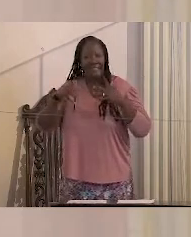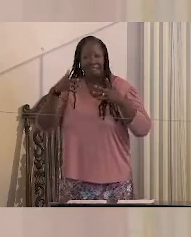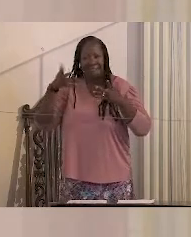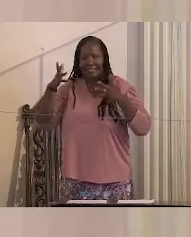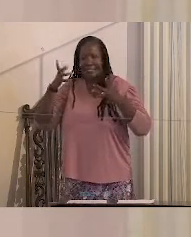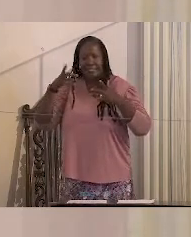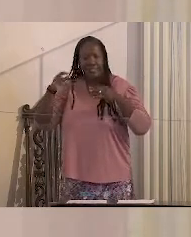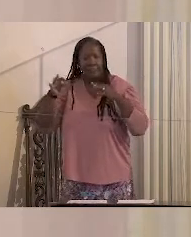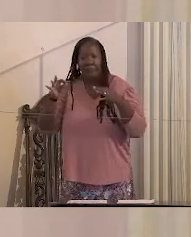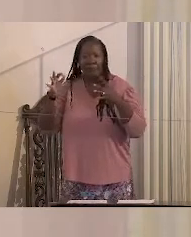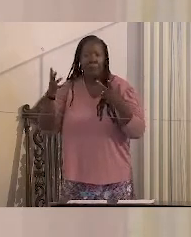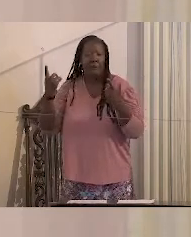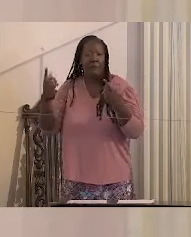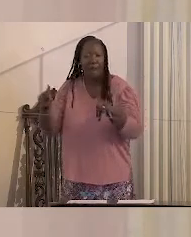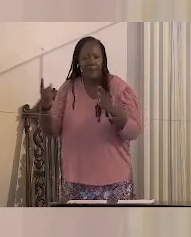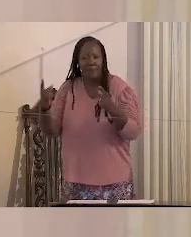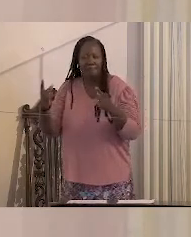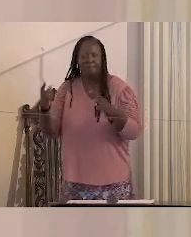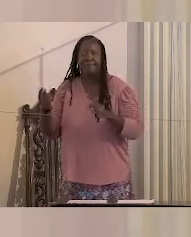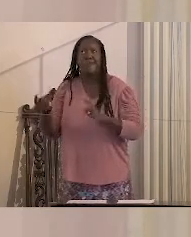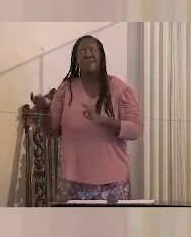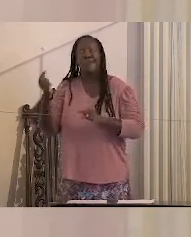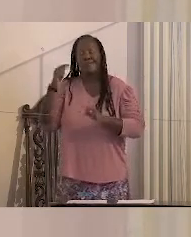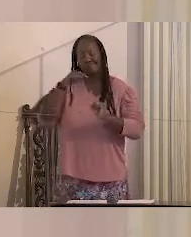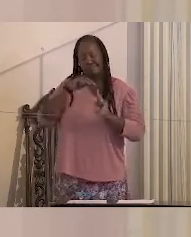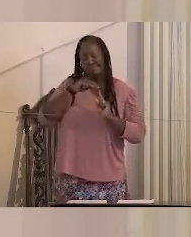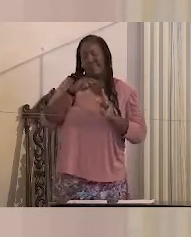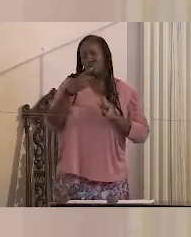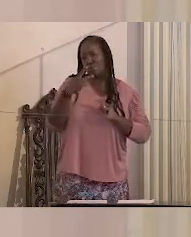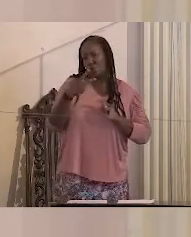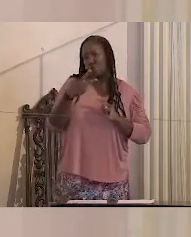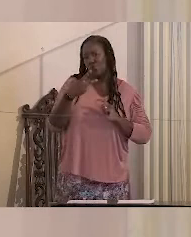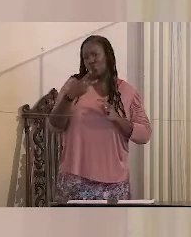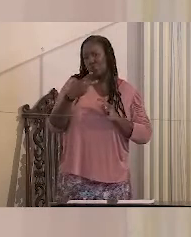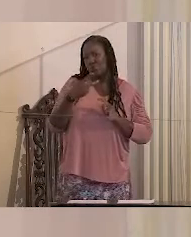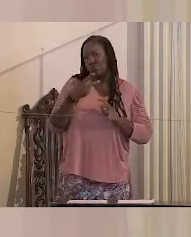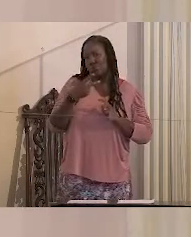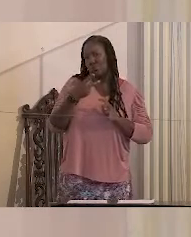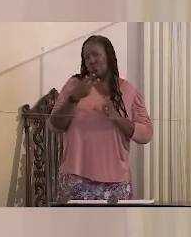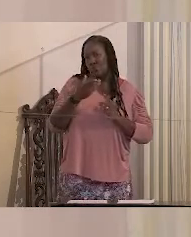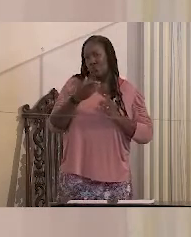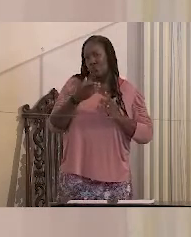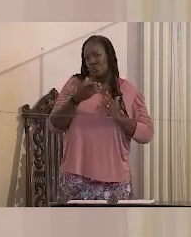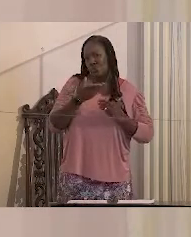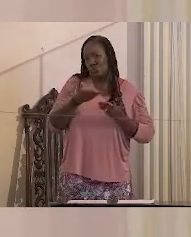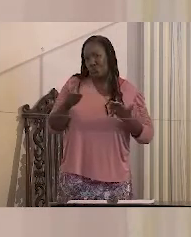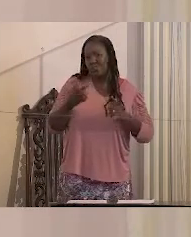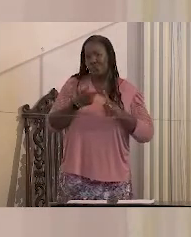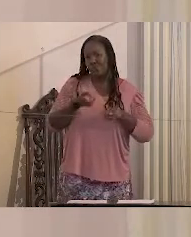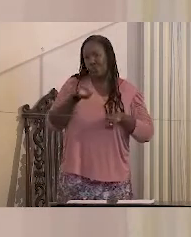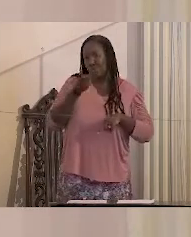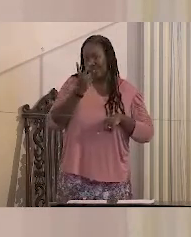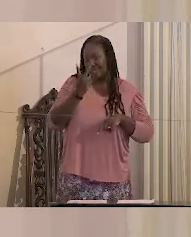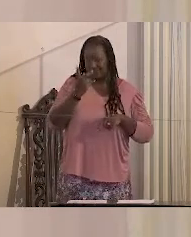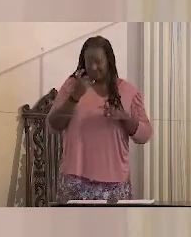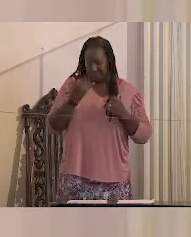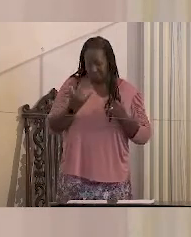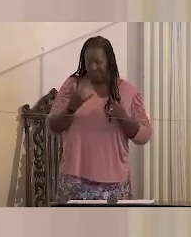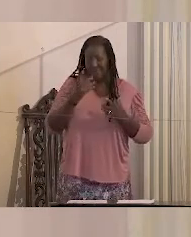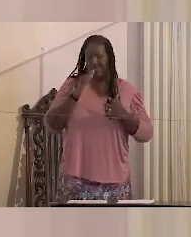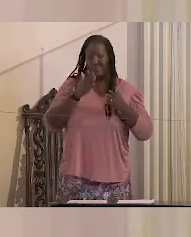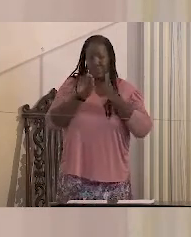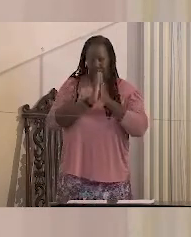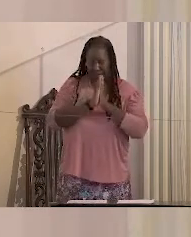two sources for today's prayer. The first from our own A. Powell Davies, who